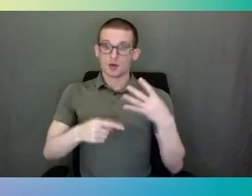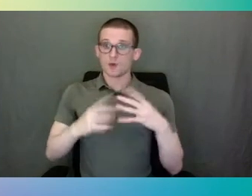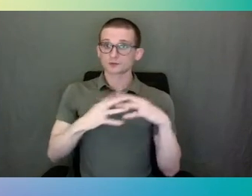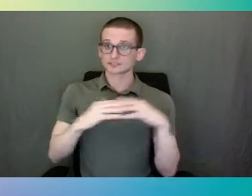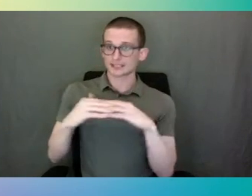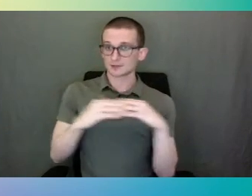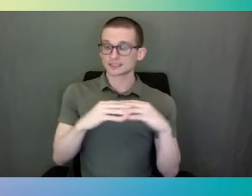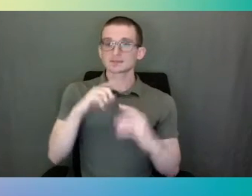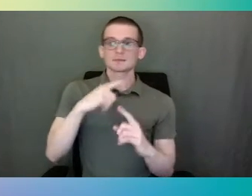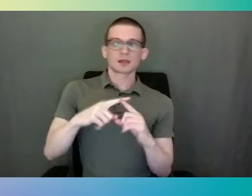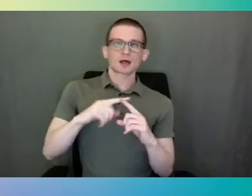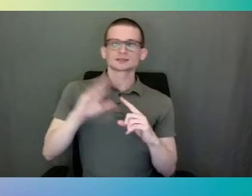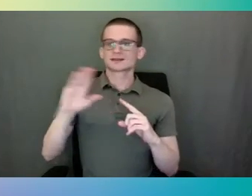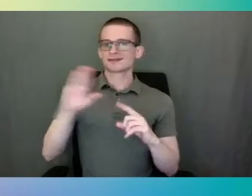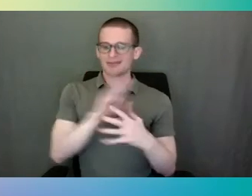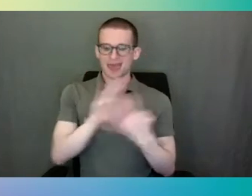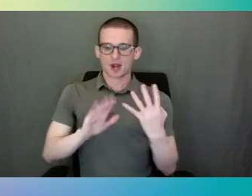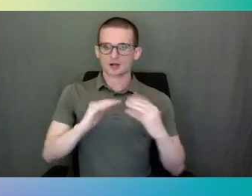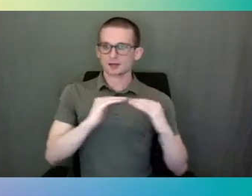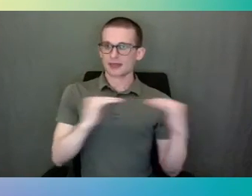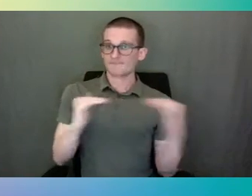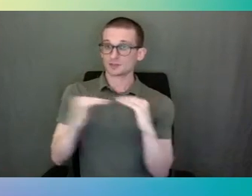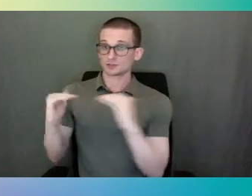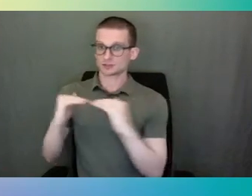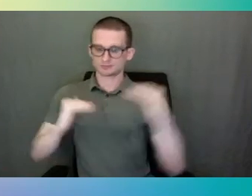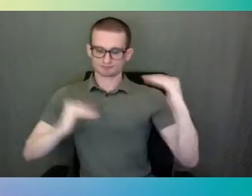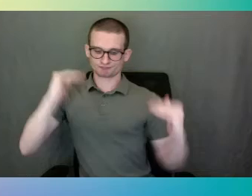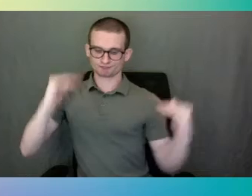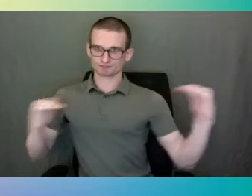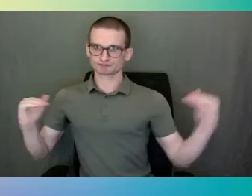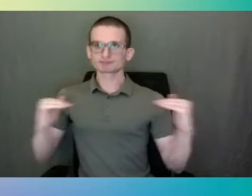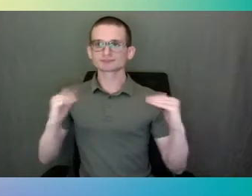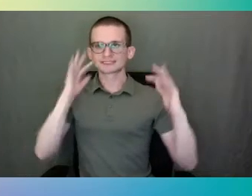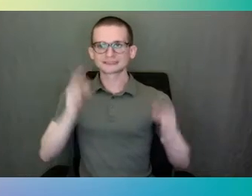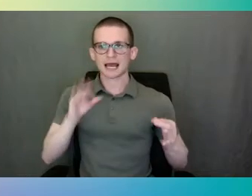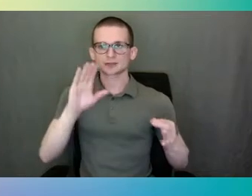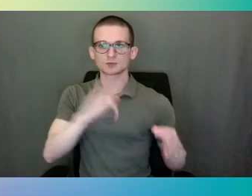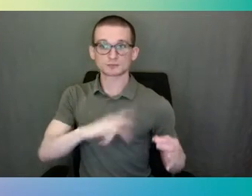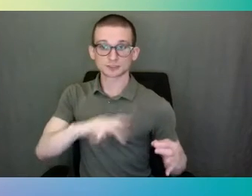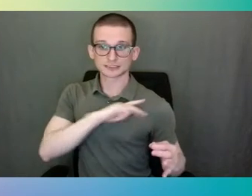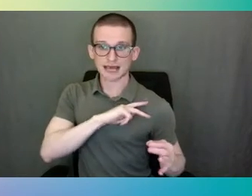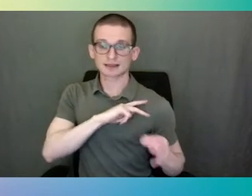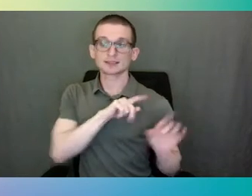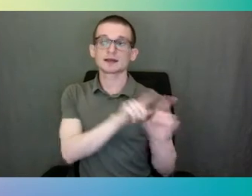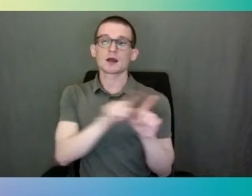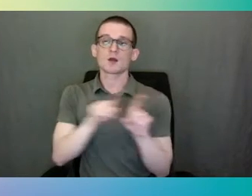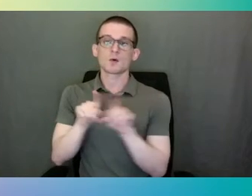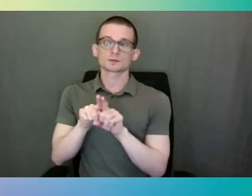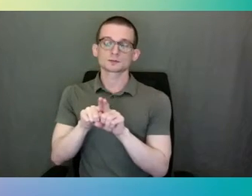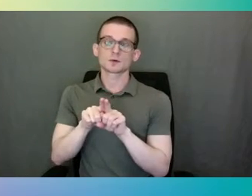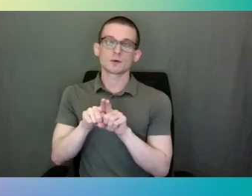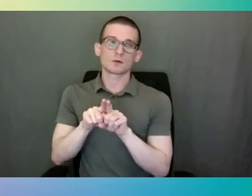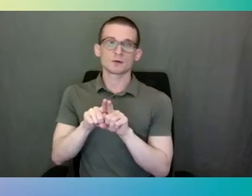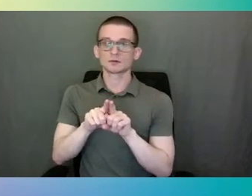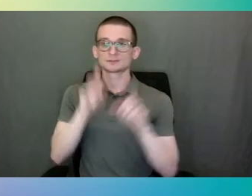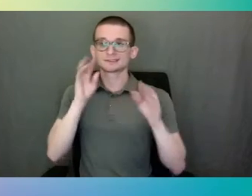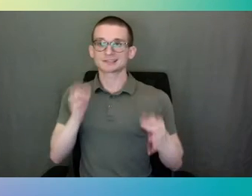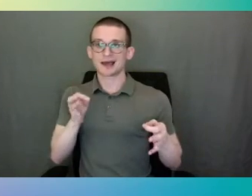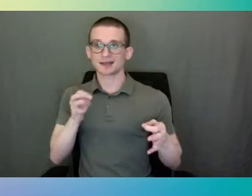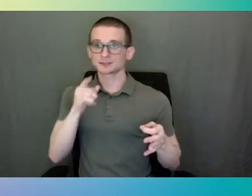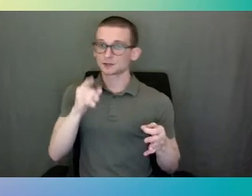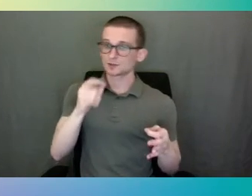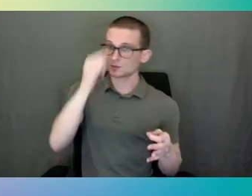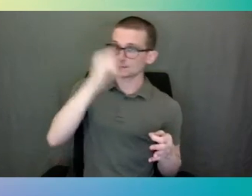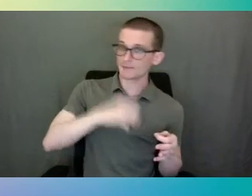only made up your temperament, but the balance or imbalance of these liquids also determined if you were masculine or